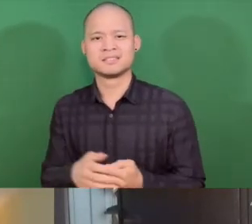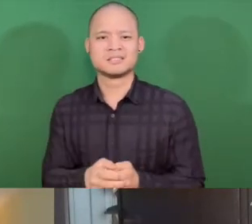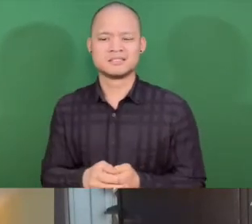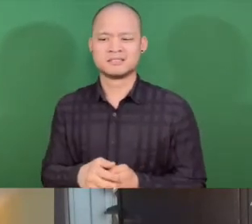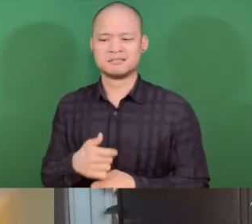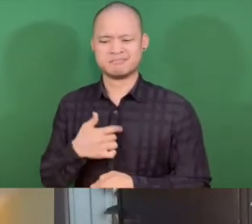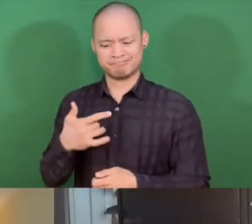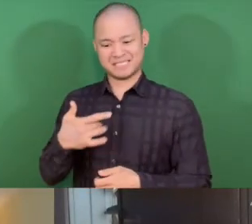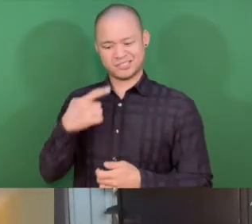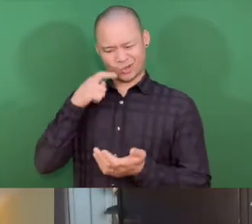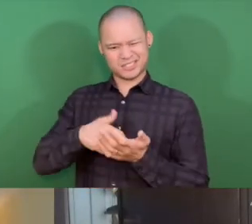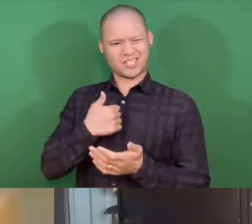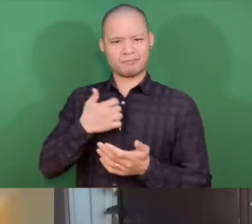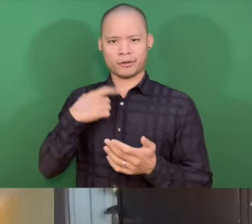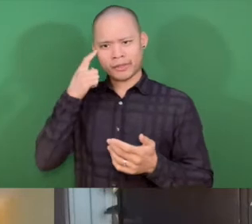wanting.